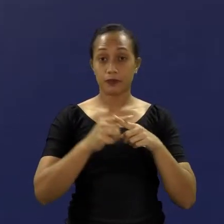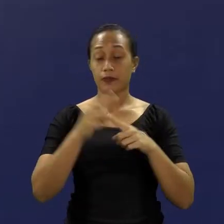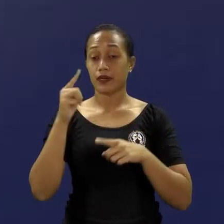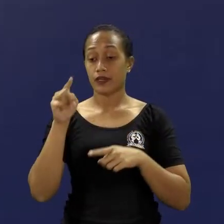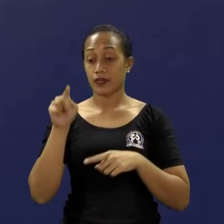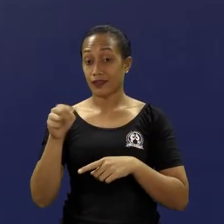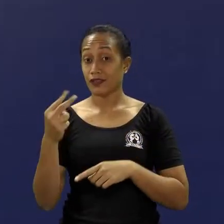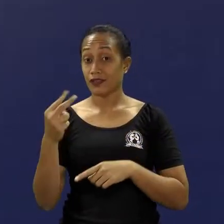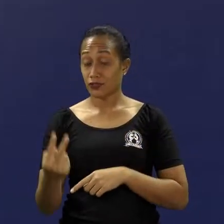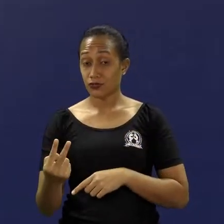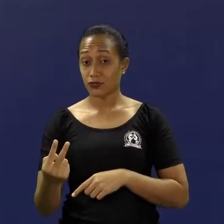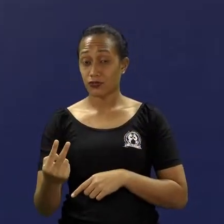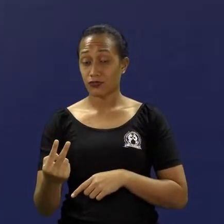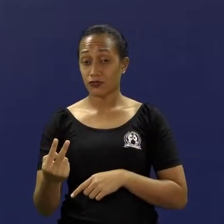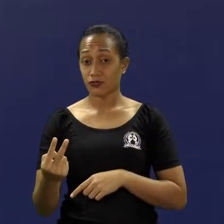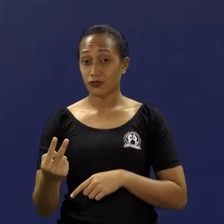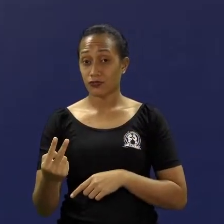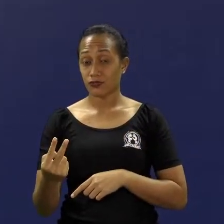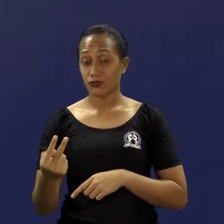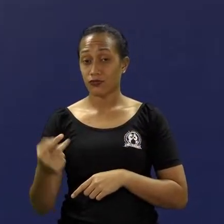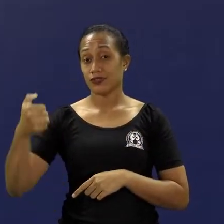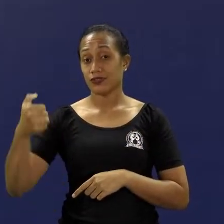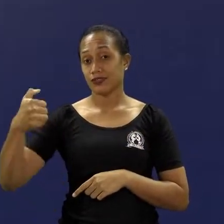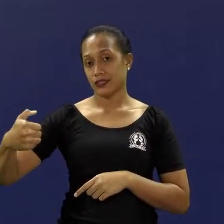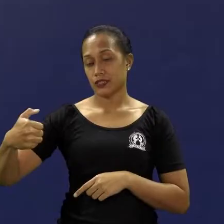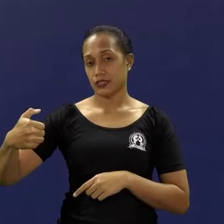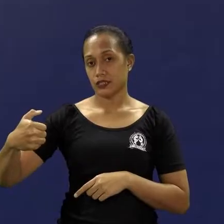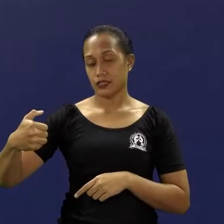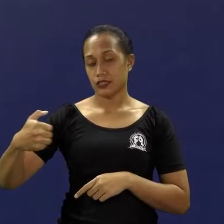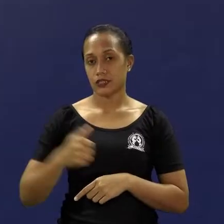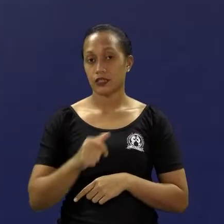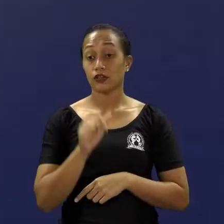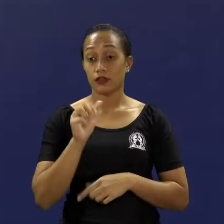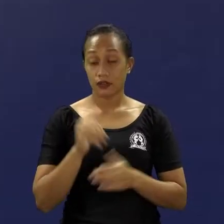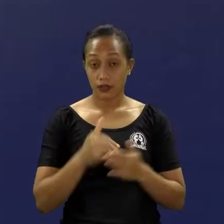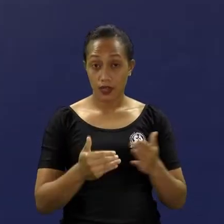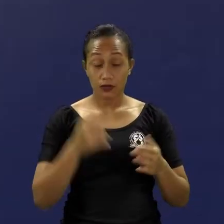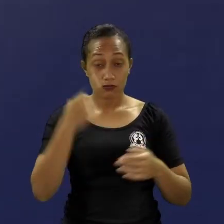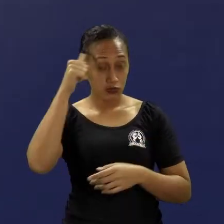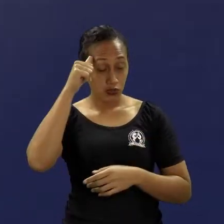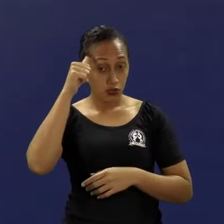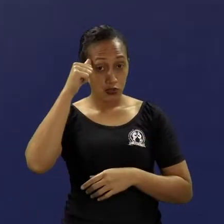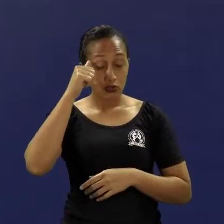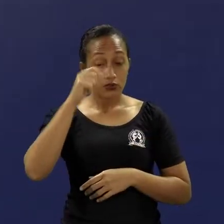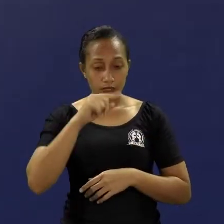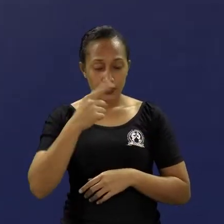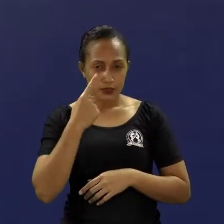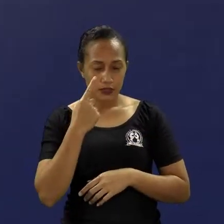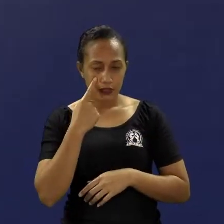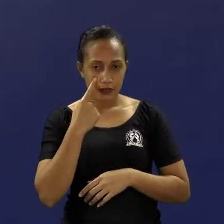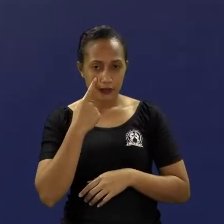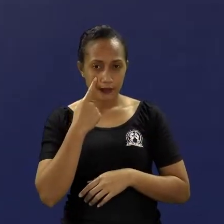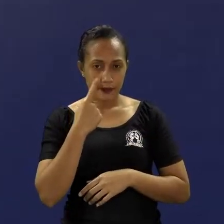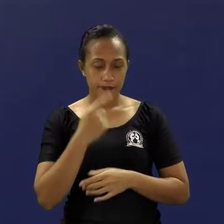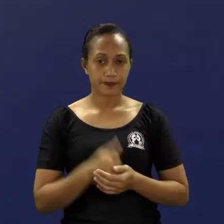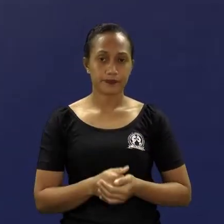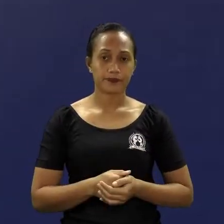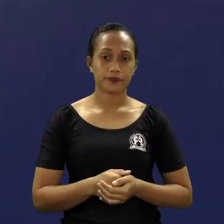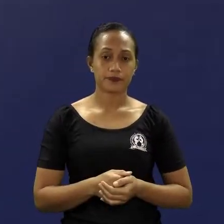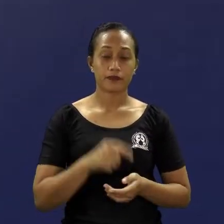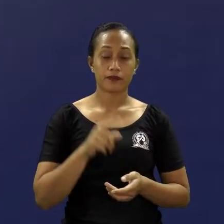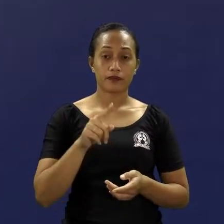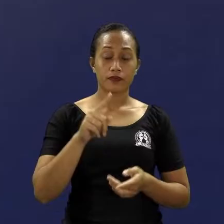by these 2 gives us this 6. So now we know and we can see